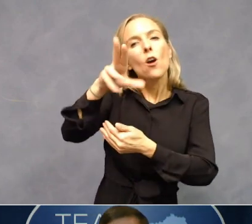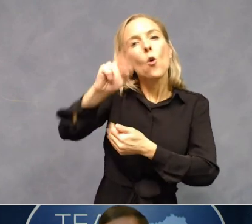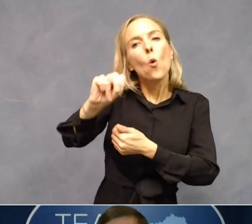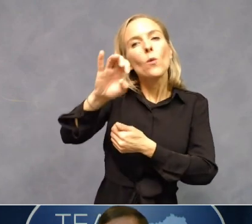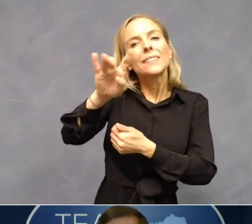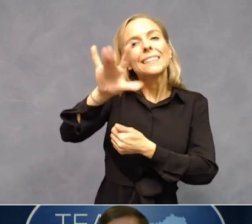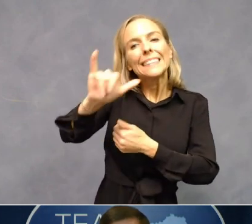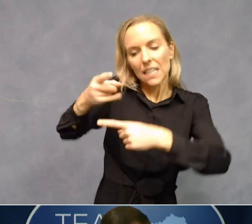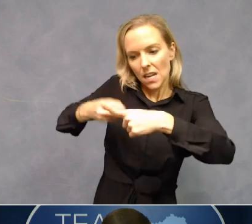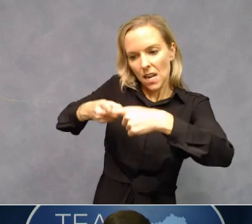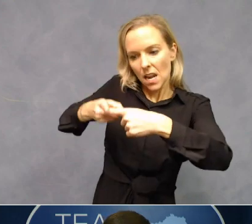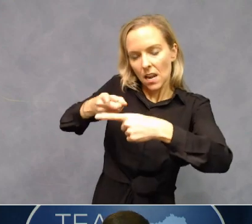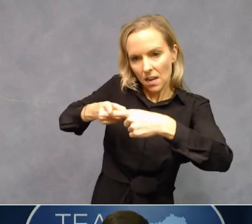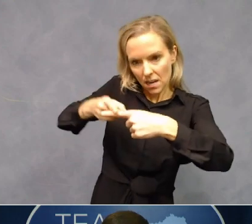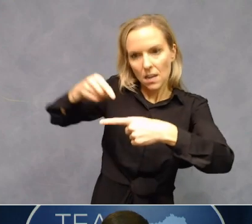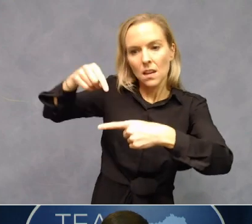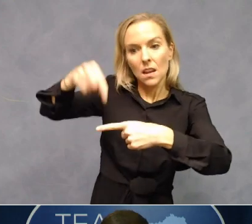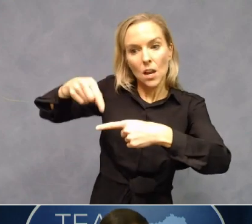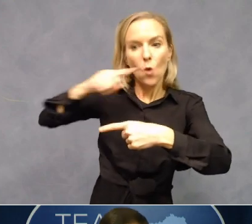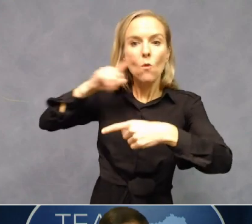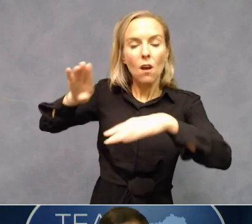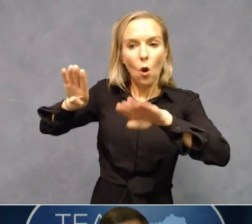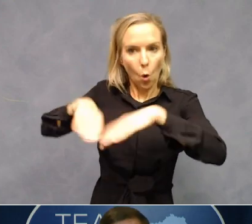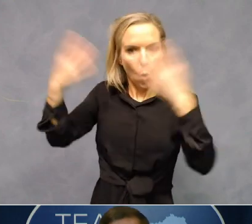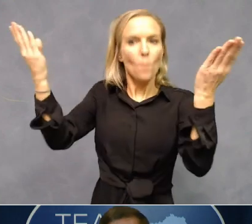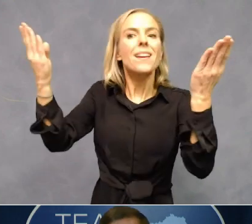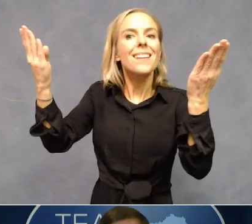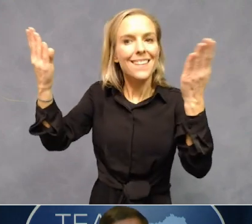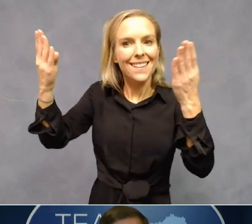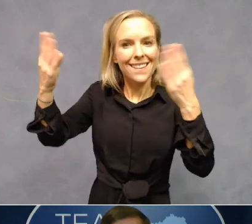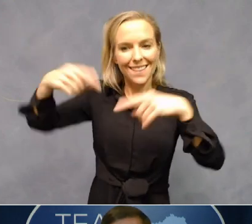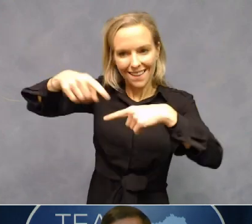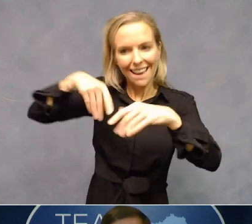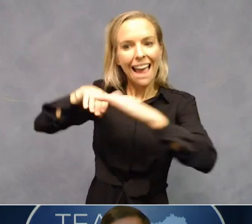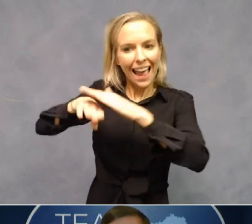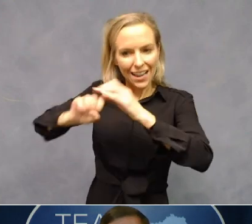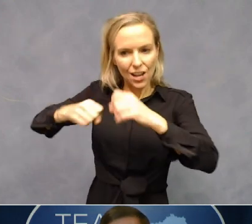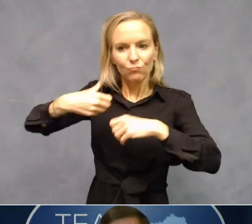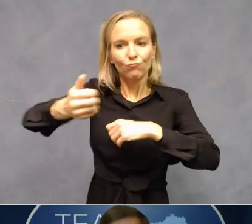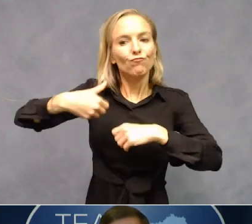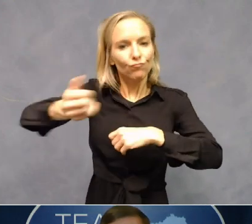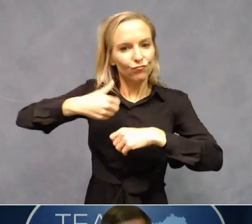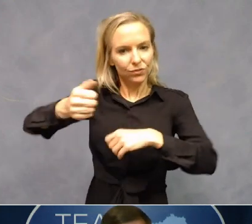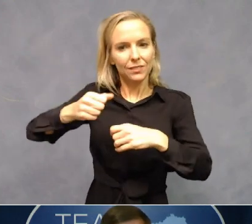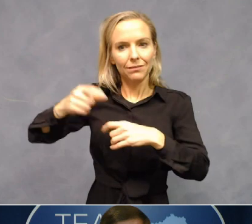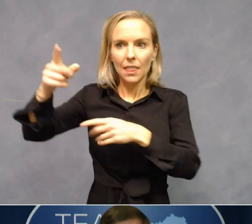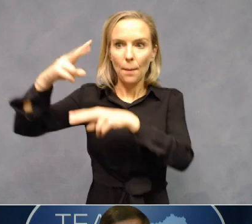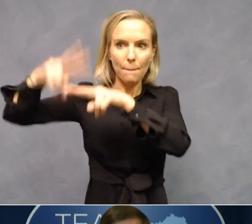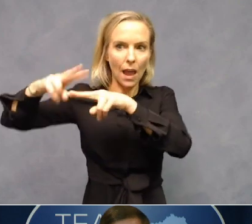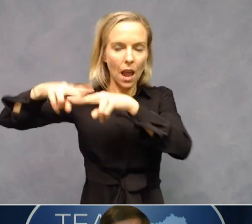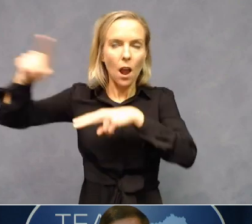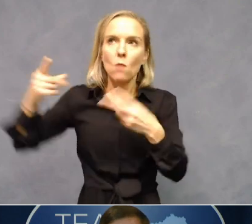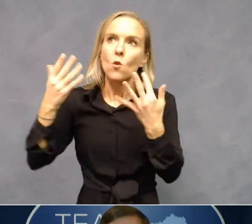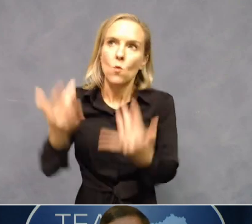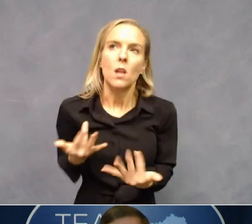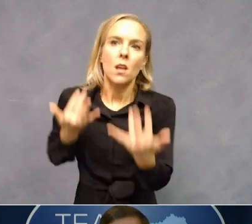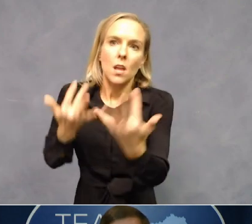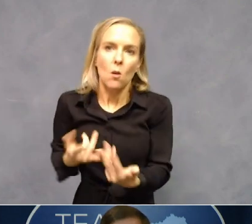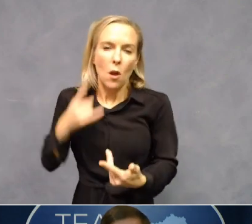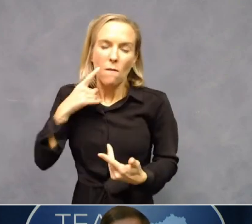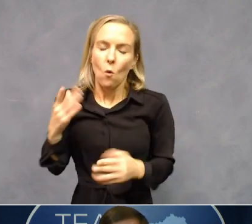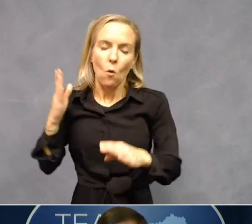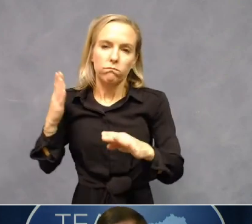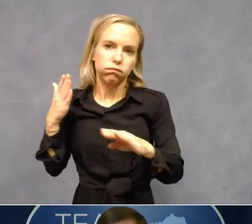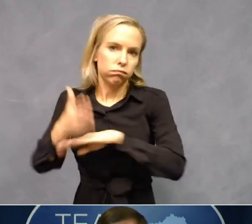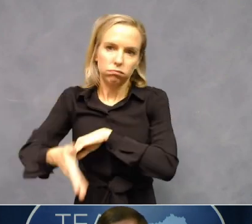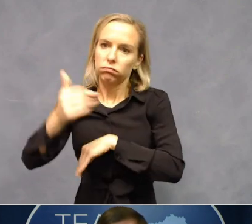to officially open on November 16th. For a part of Pike County, they have been waiting decades for that news.